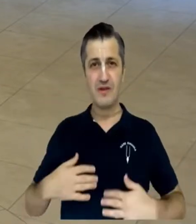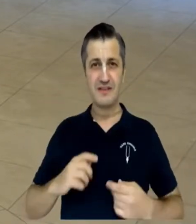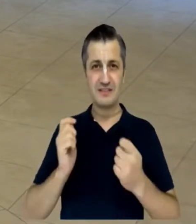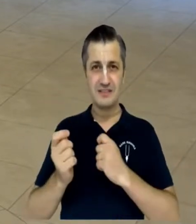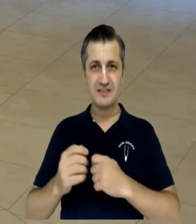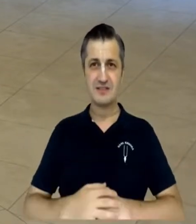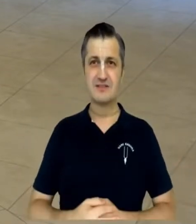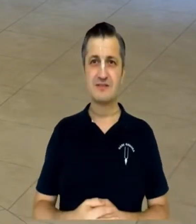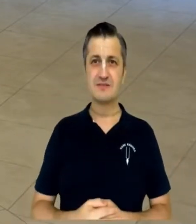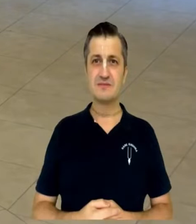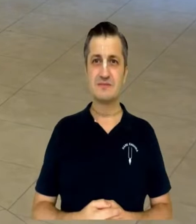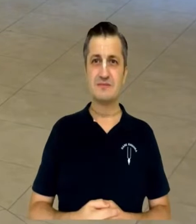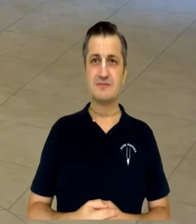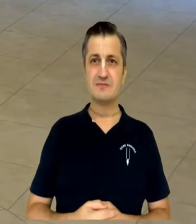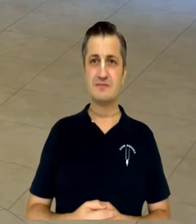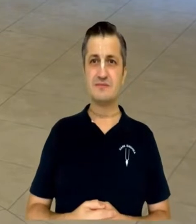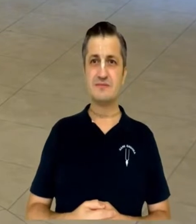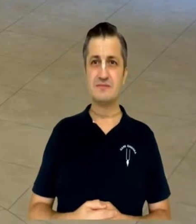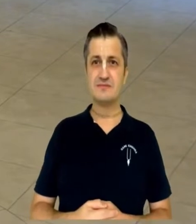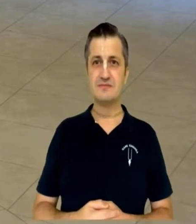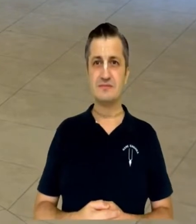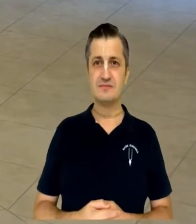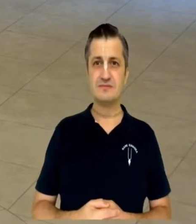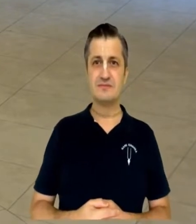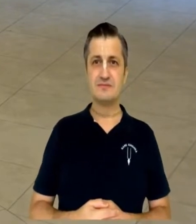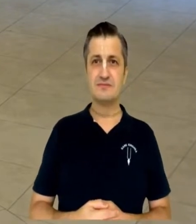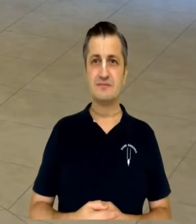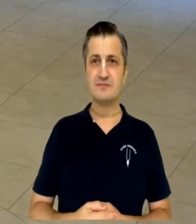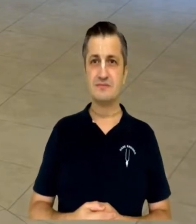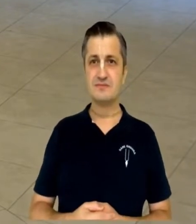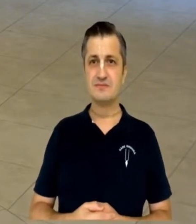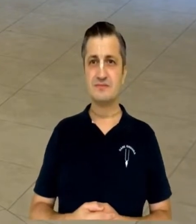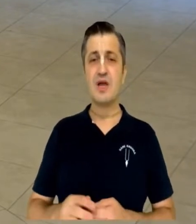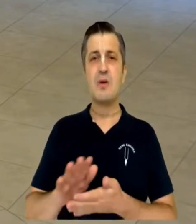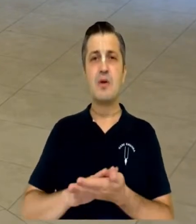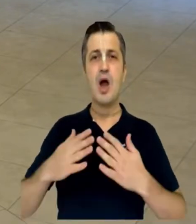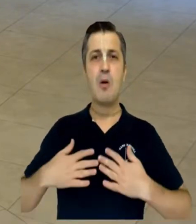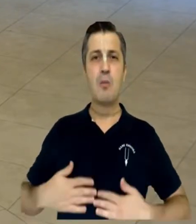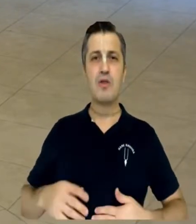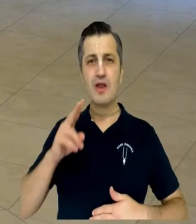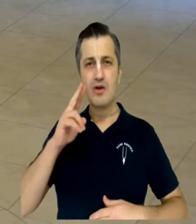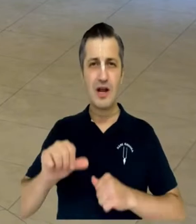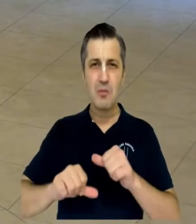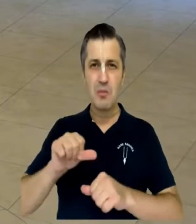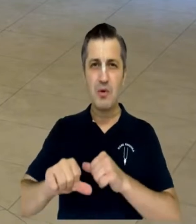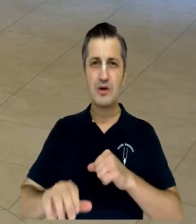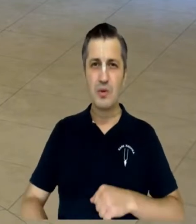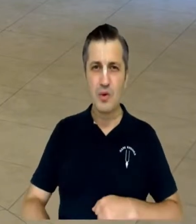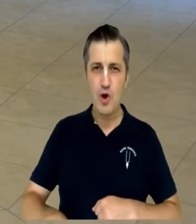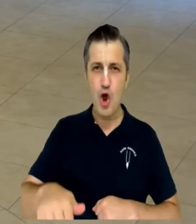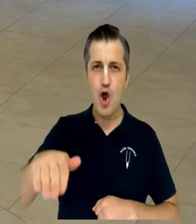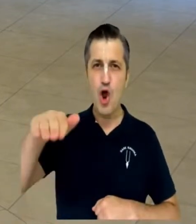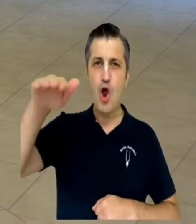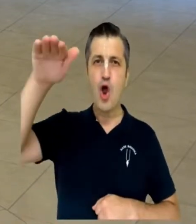fixed entity, it's more like a process, right? Like even in science we can see that approximately every, I think, 7 years, something like that, our body is actually